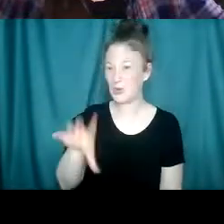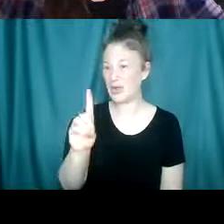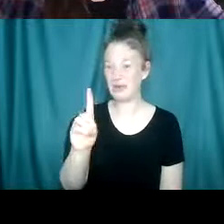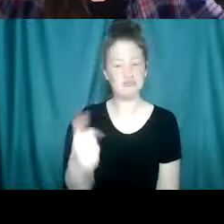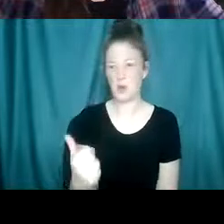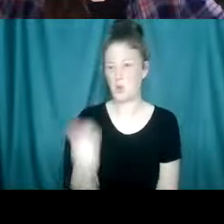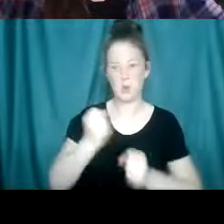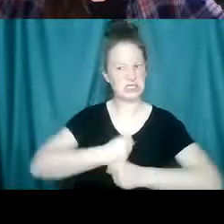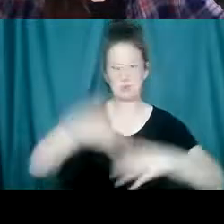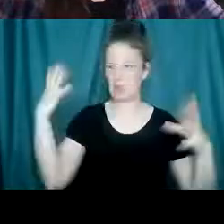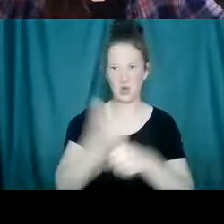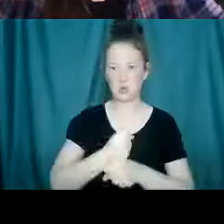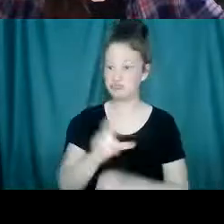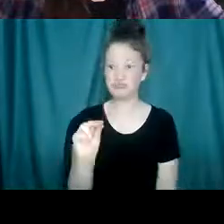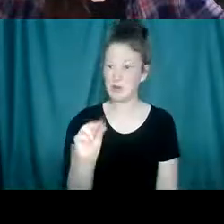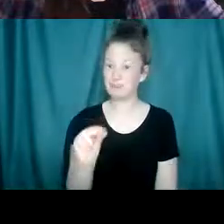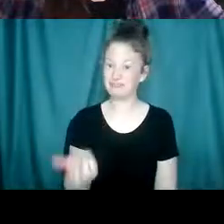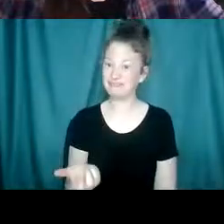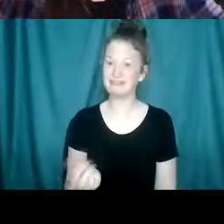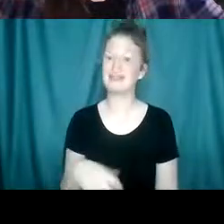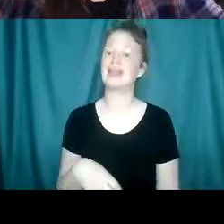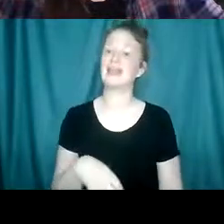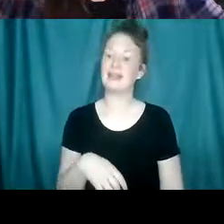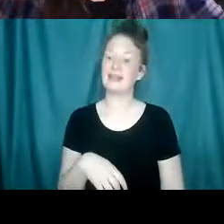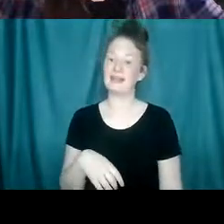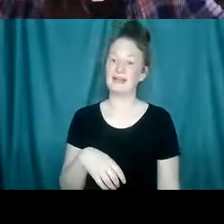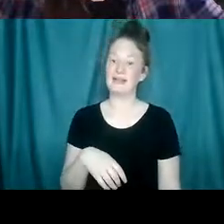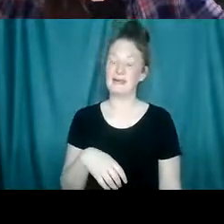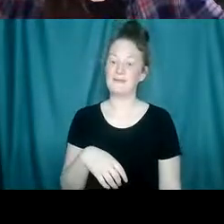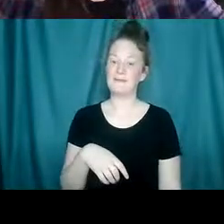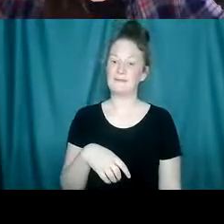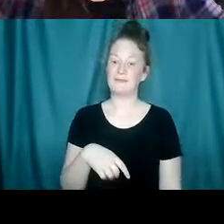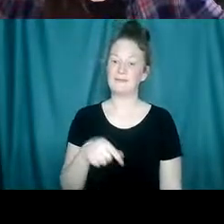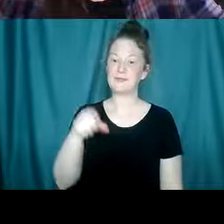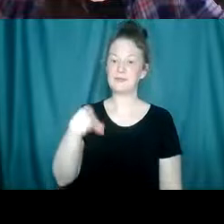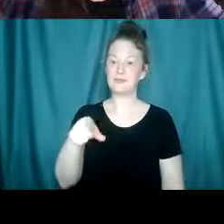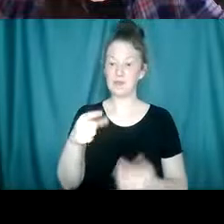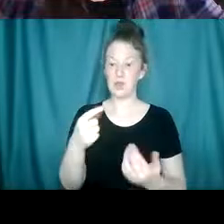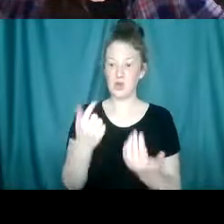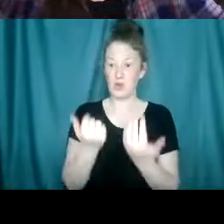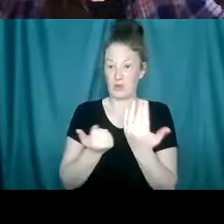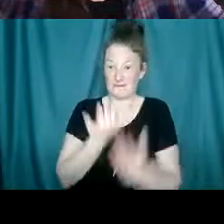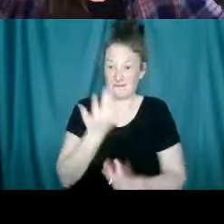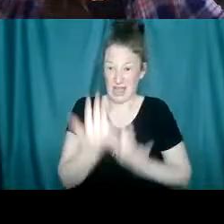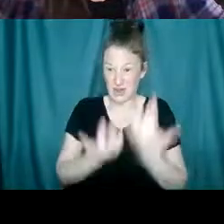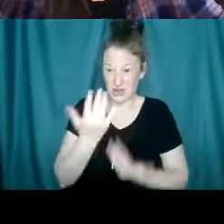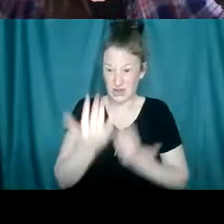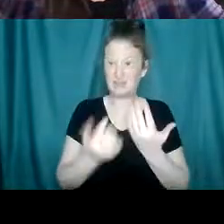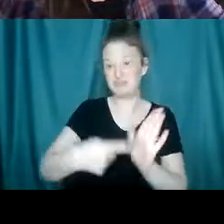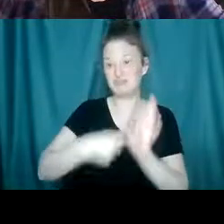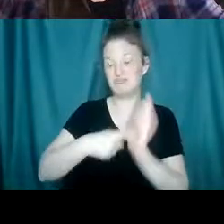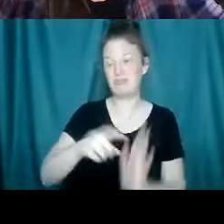by burning up. And also one thing is that to have something catch on fire, you need to have oxygen.